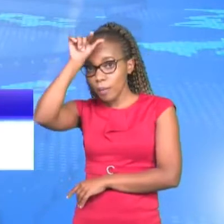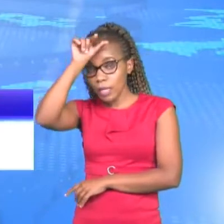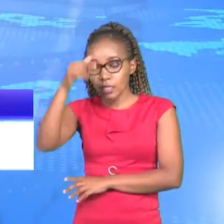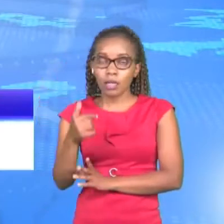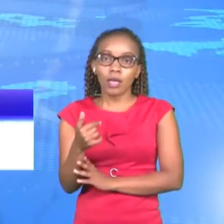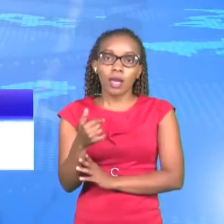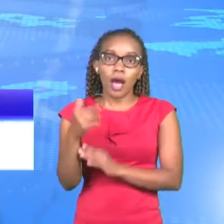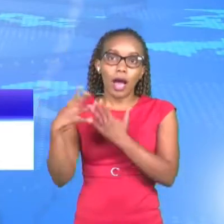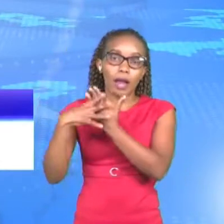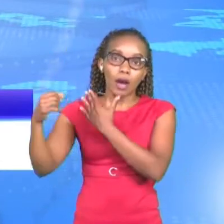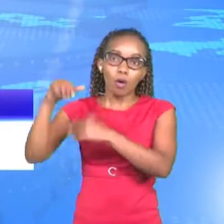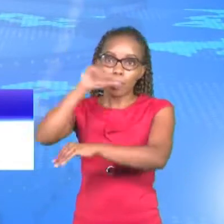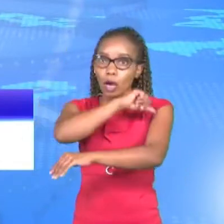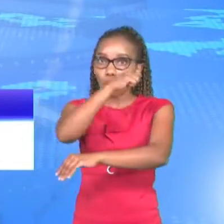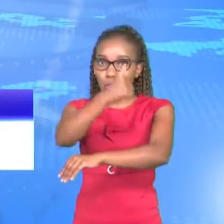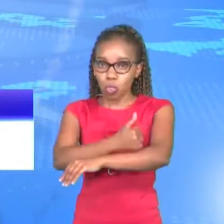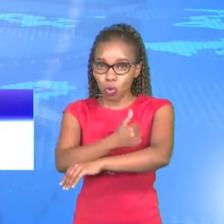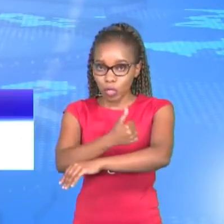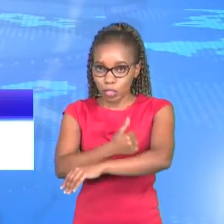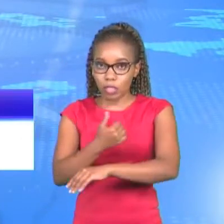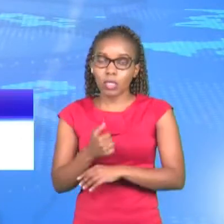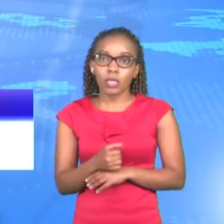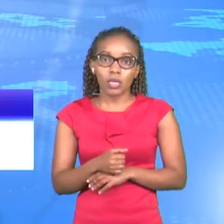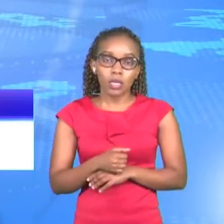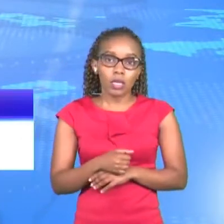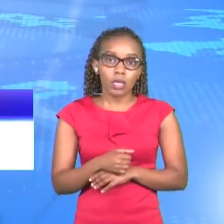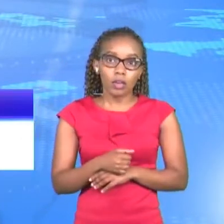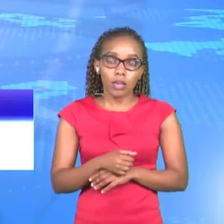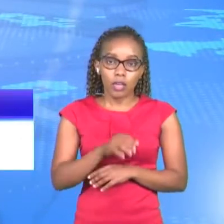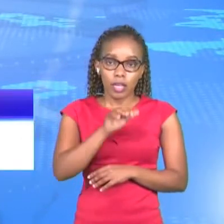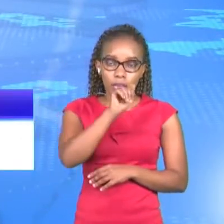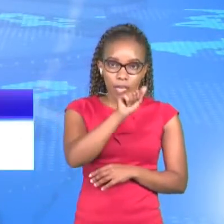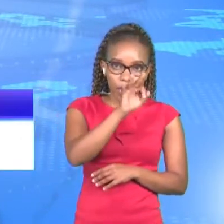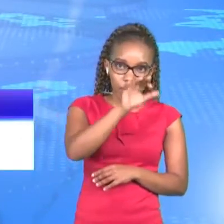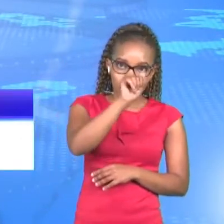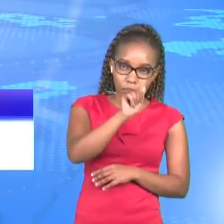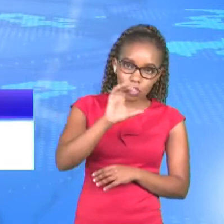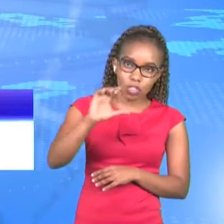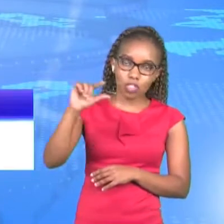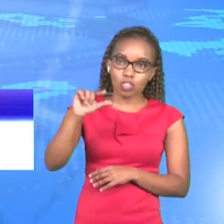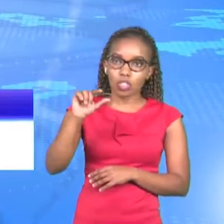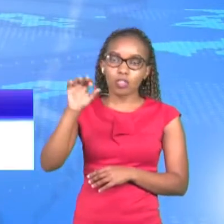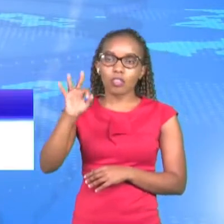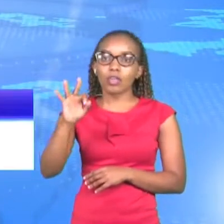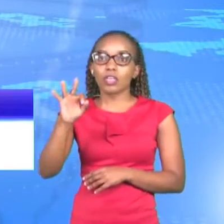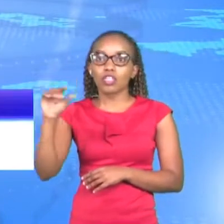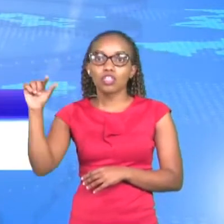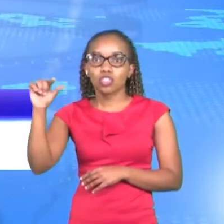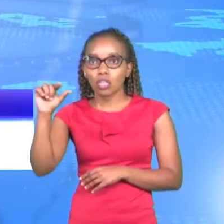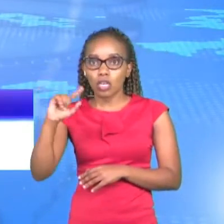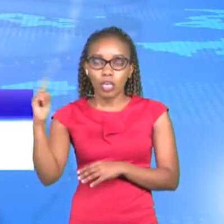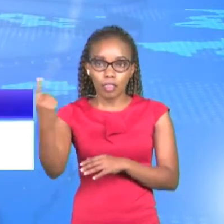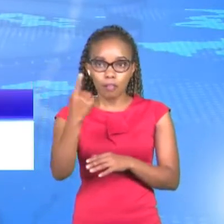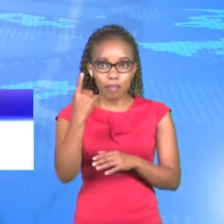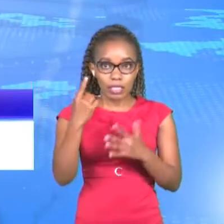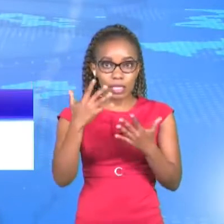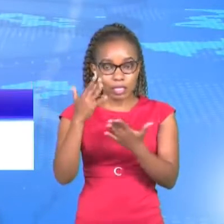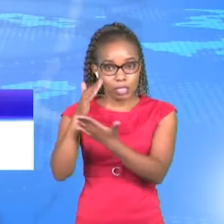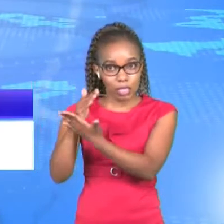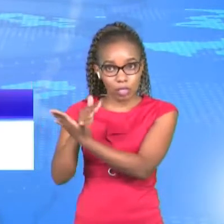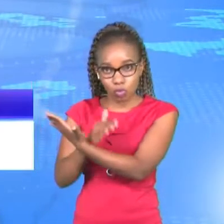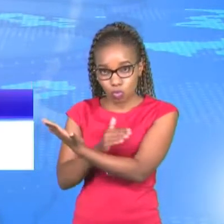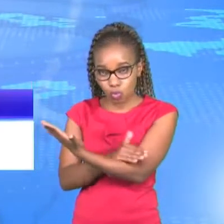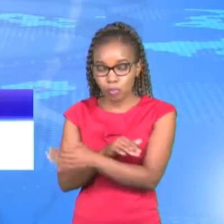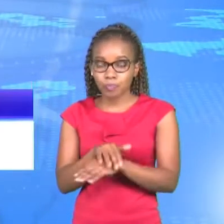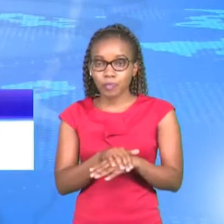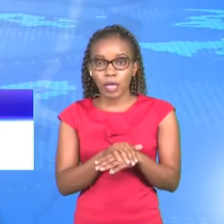copy of authority in Form AFA CG A3 to set out in the first schedule. A